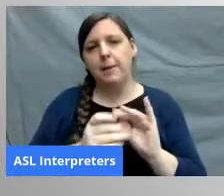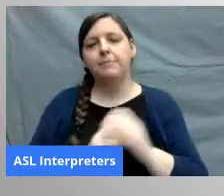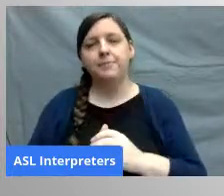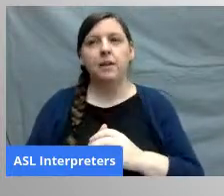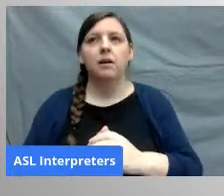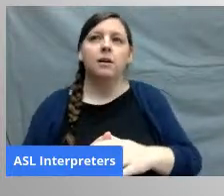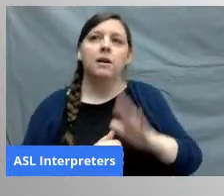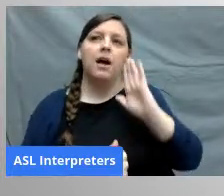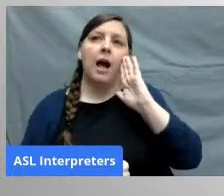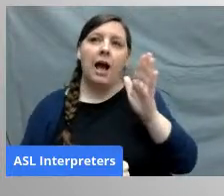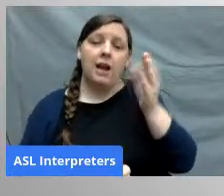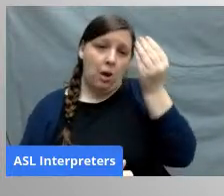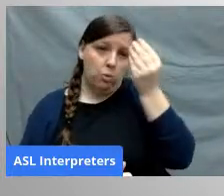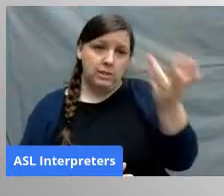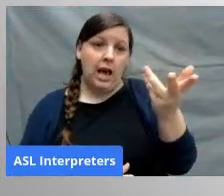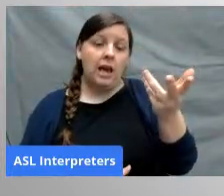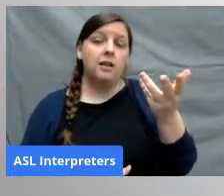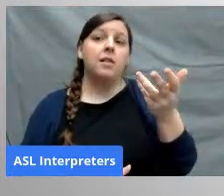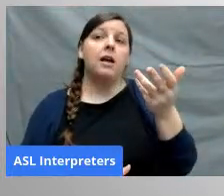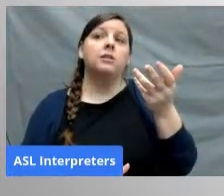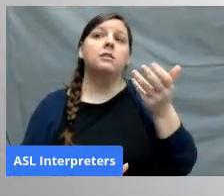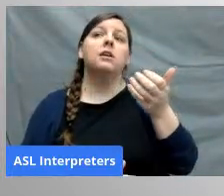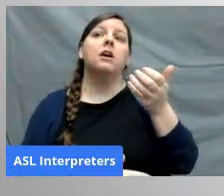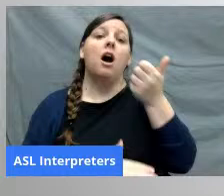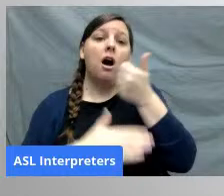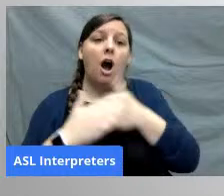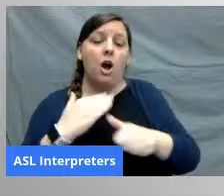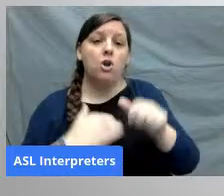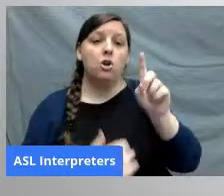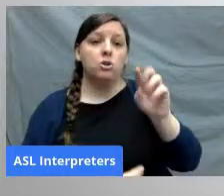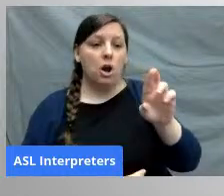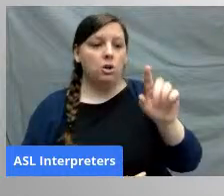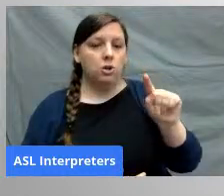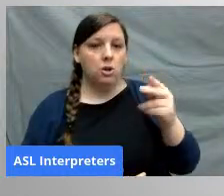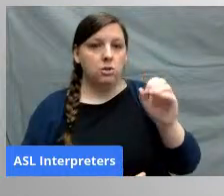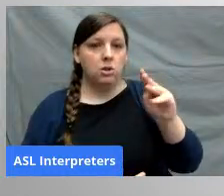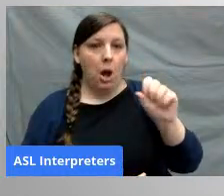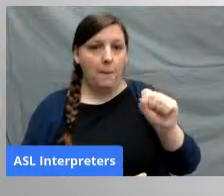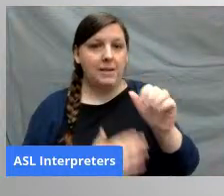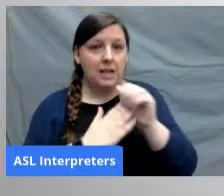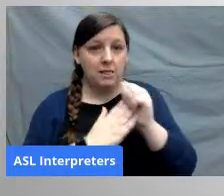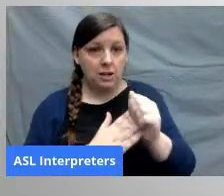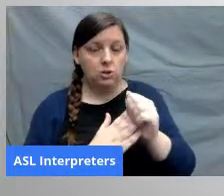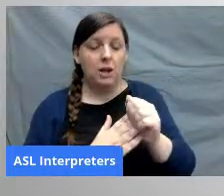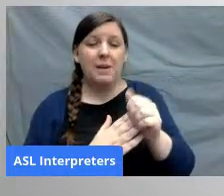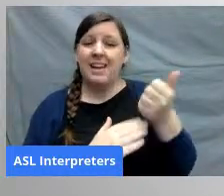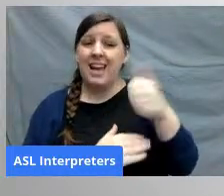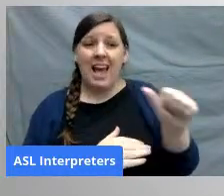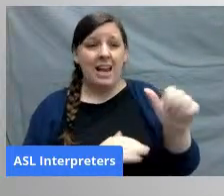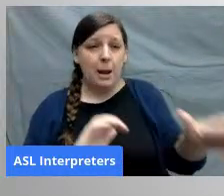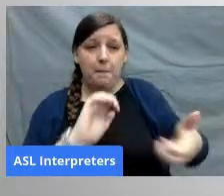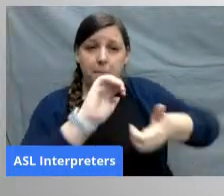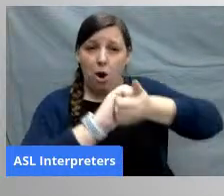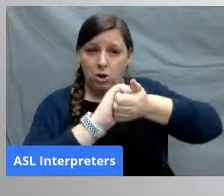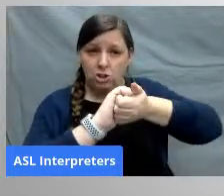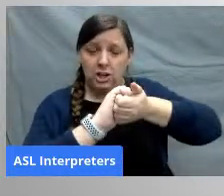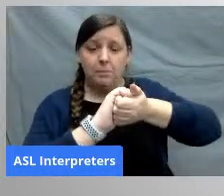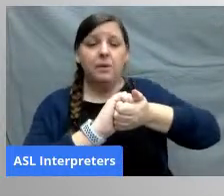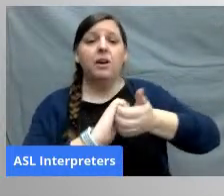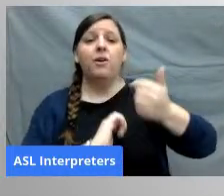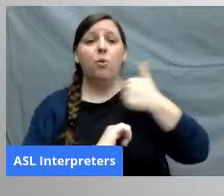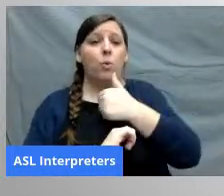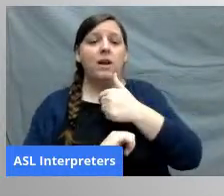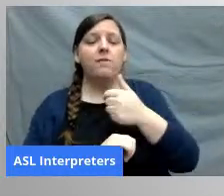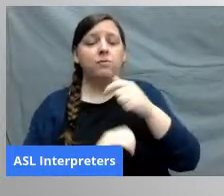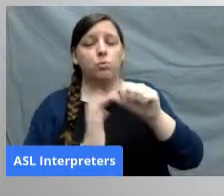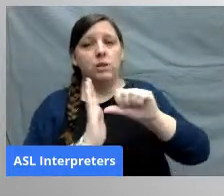Dr. Thomas's leadership, any partnership that we have really stressed alignment to our strategic plan. In our